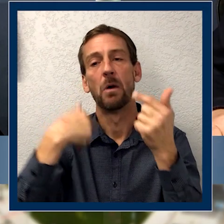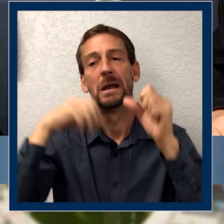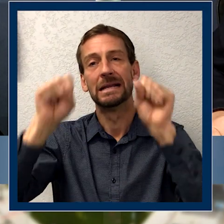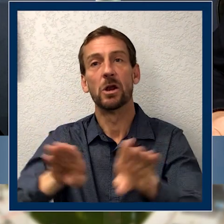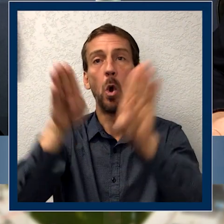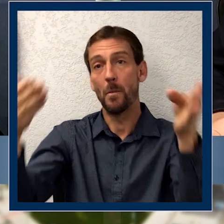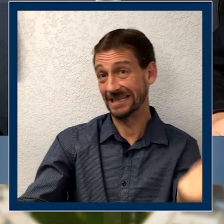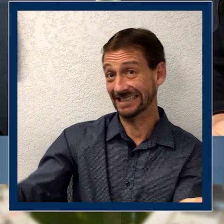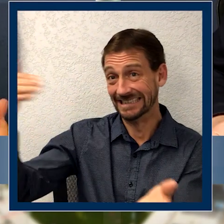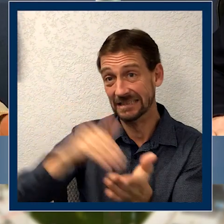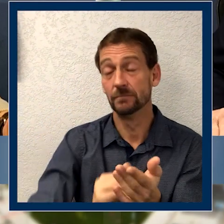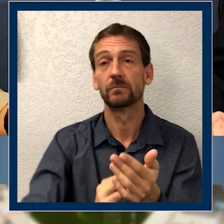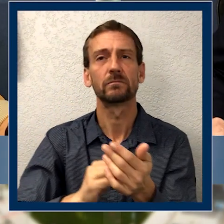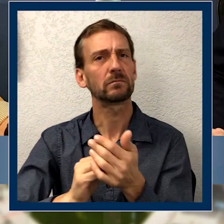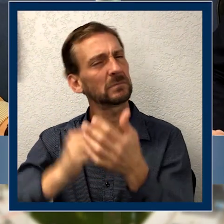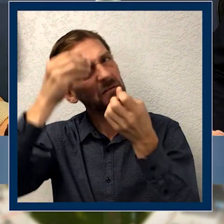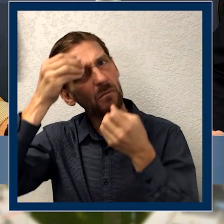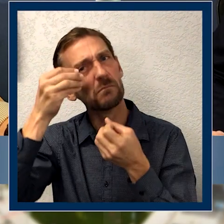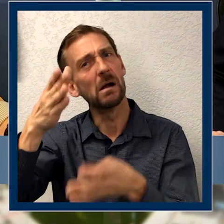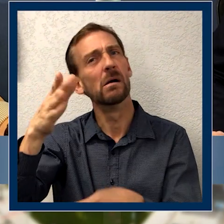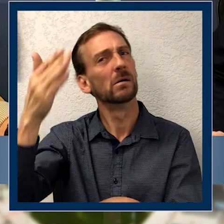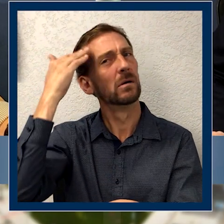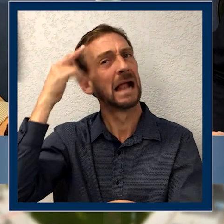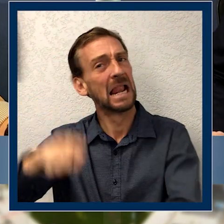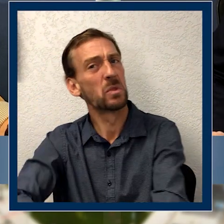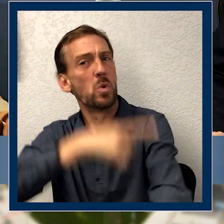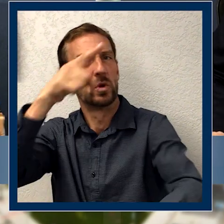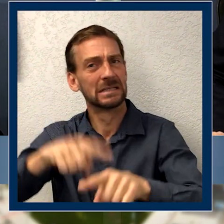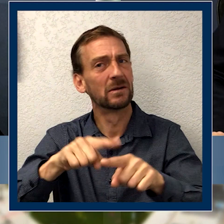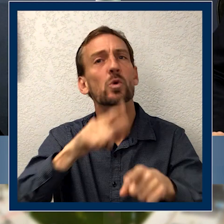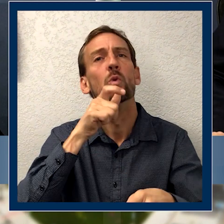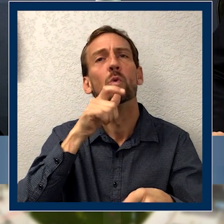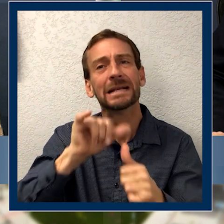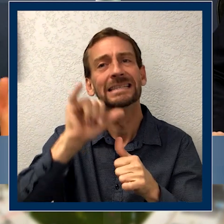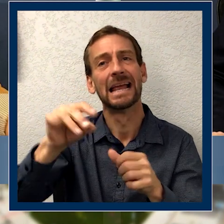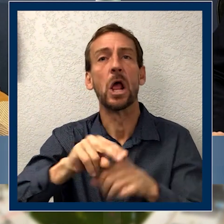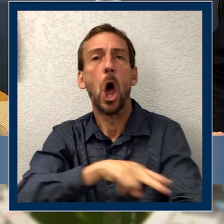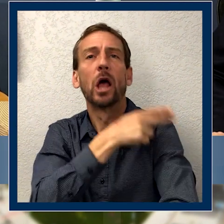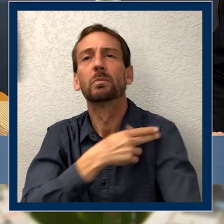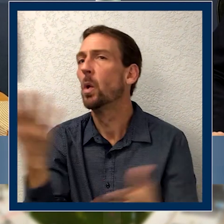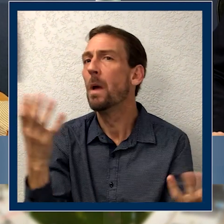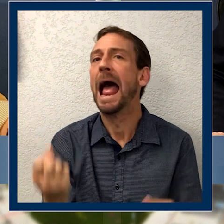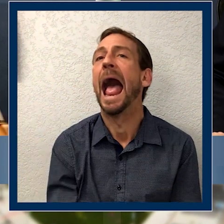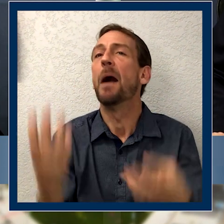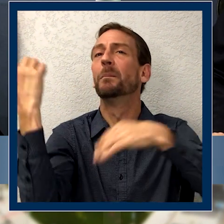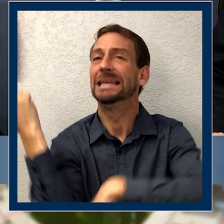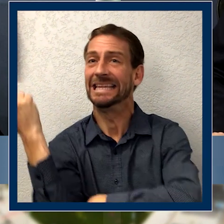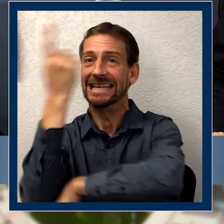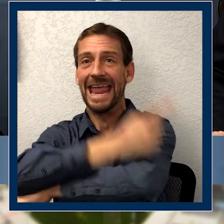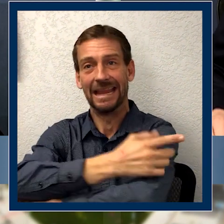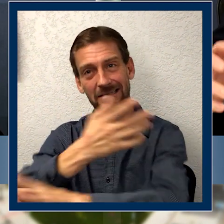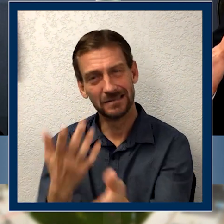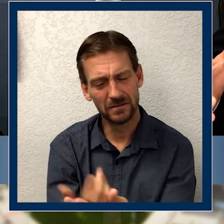So do you have information regarding the length of hospital stay for COVID-19 patients now versus a few months ago?